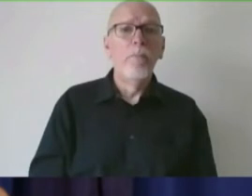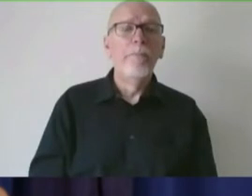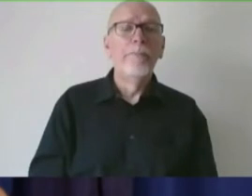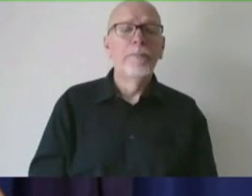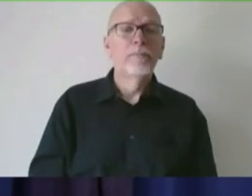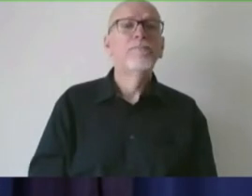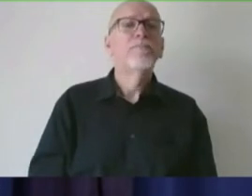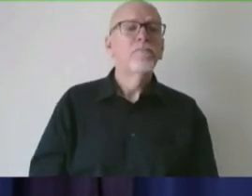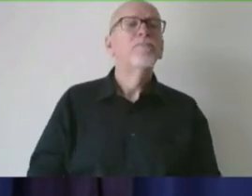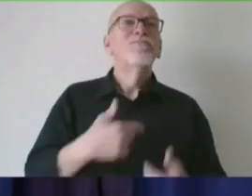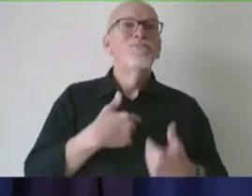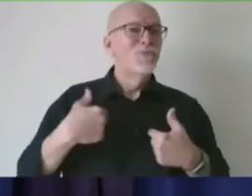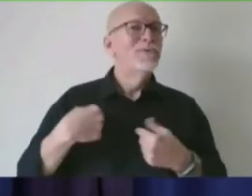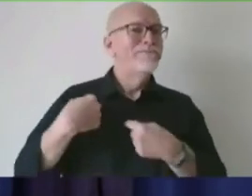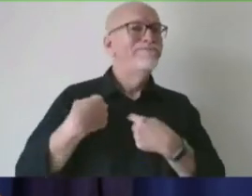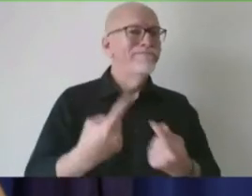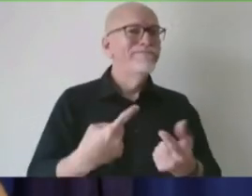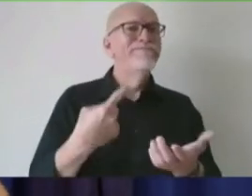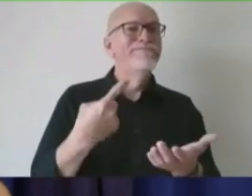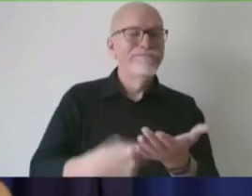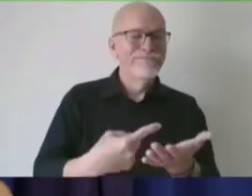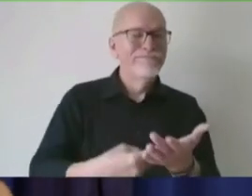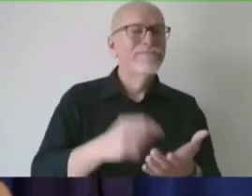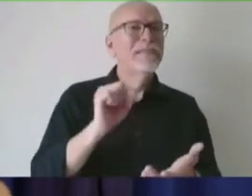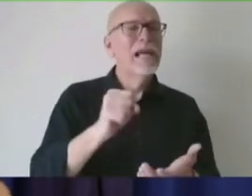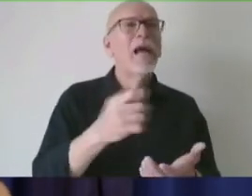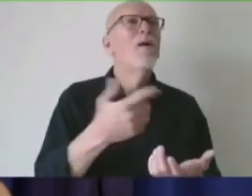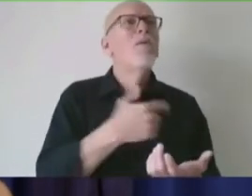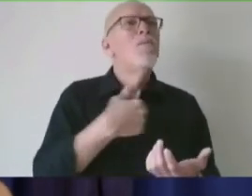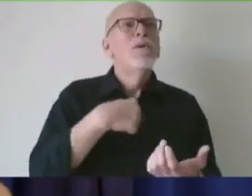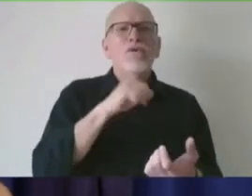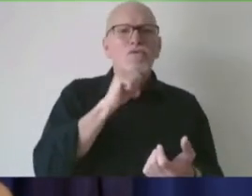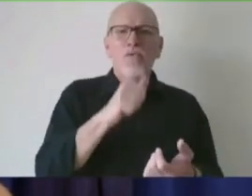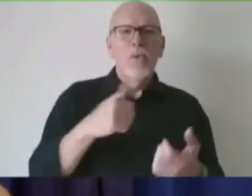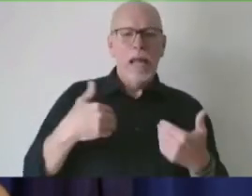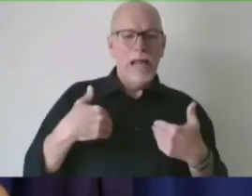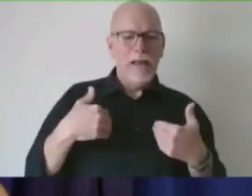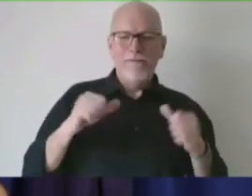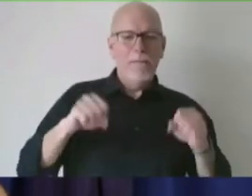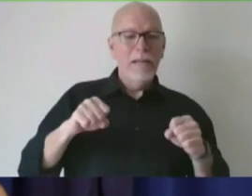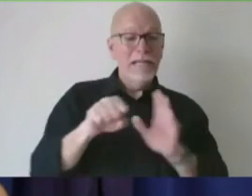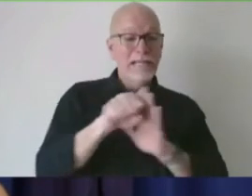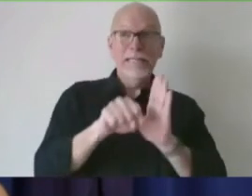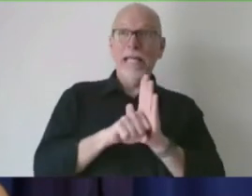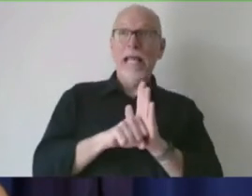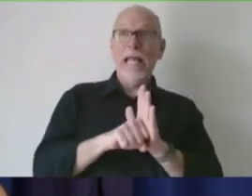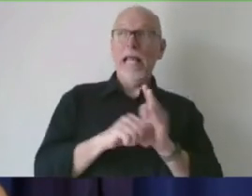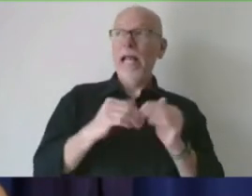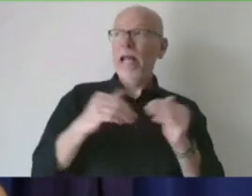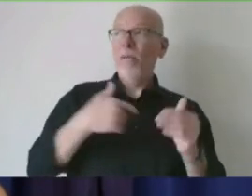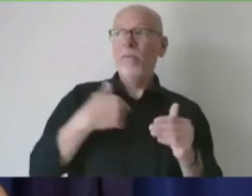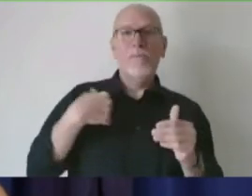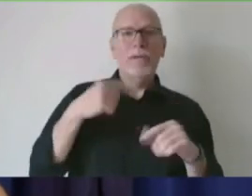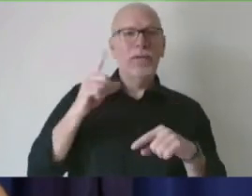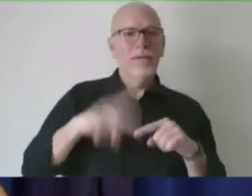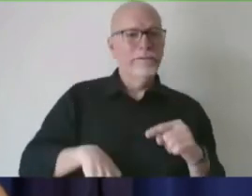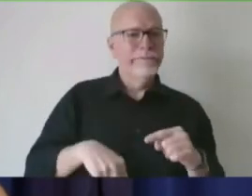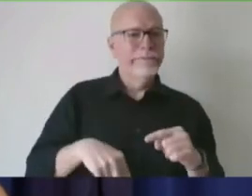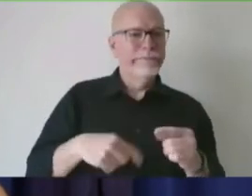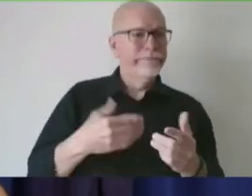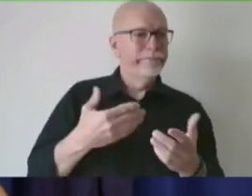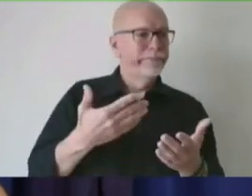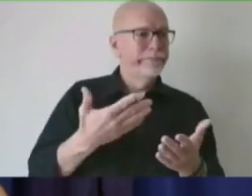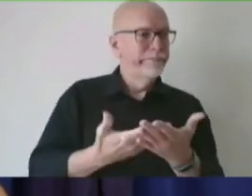We have had discussions. What I will say is that we don't have the ability at the state level to even verify if we would